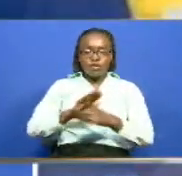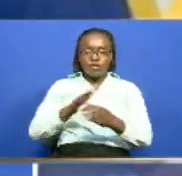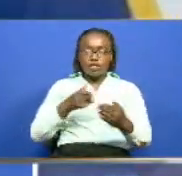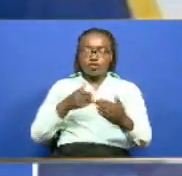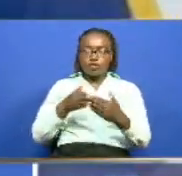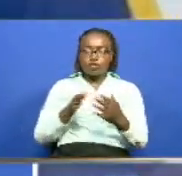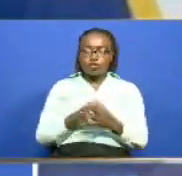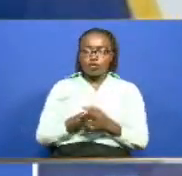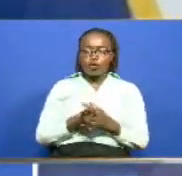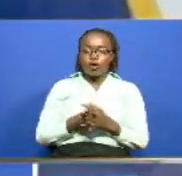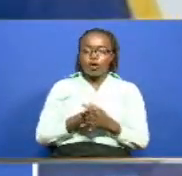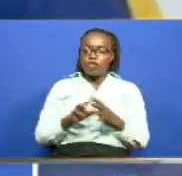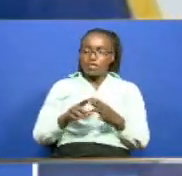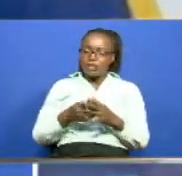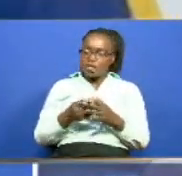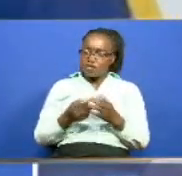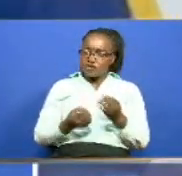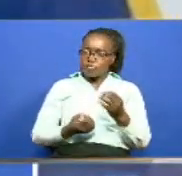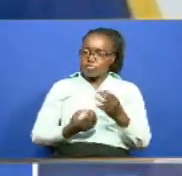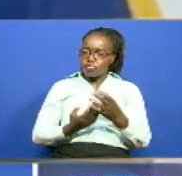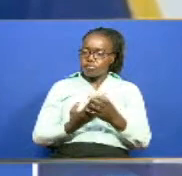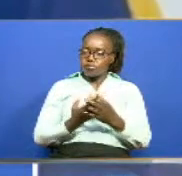recovering. We are actually